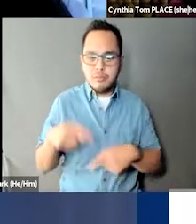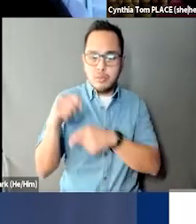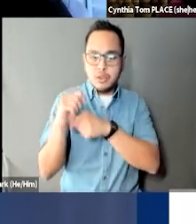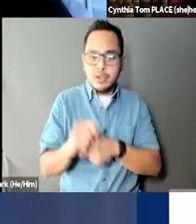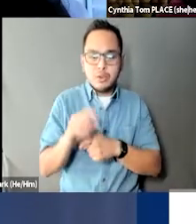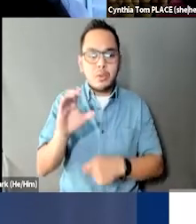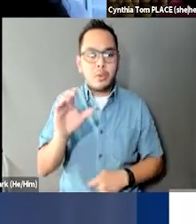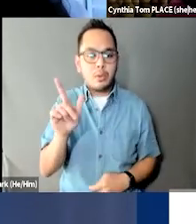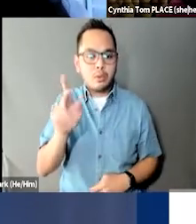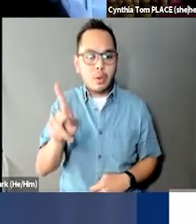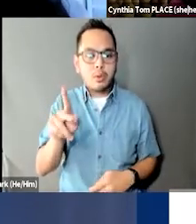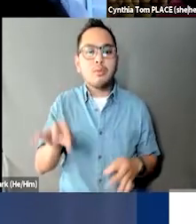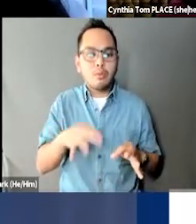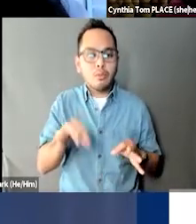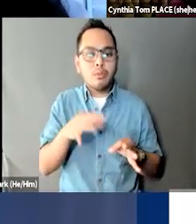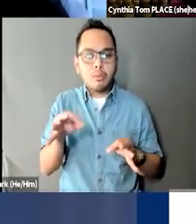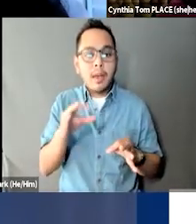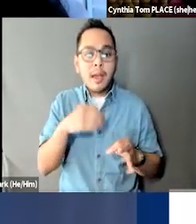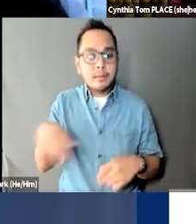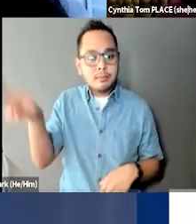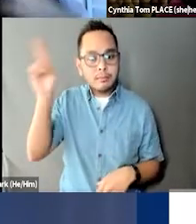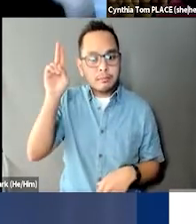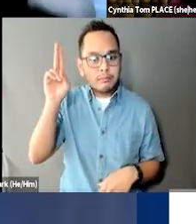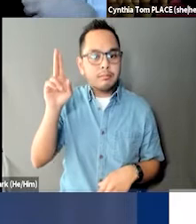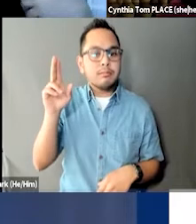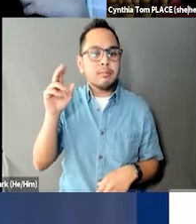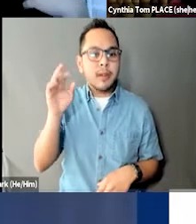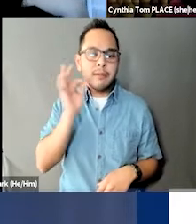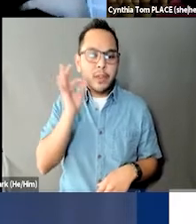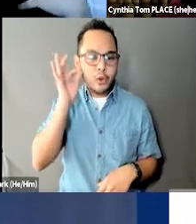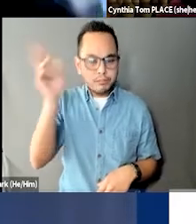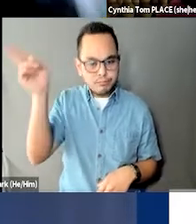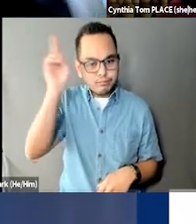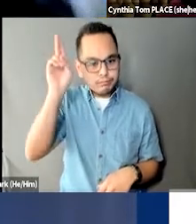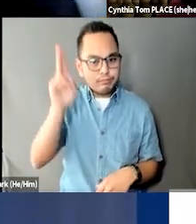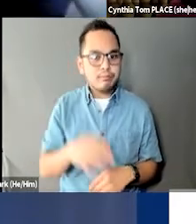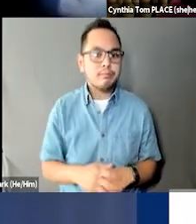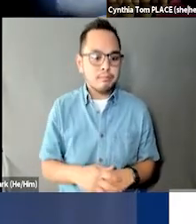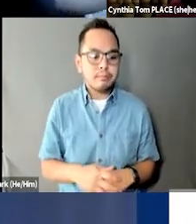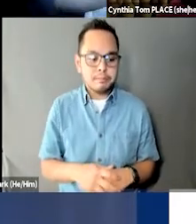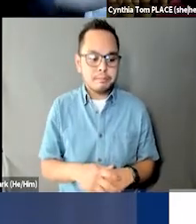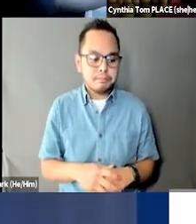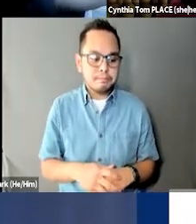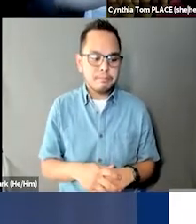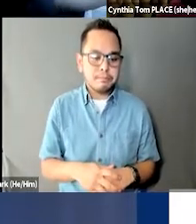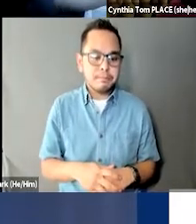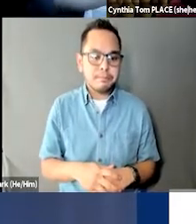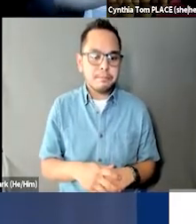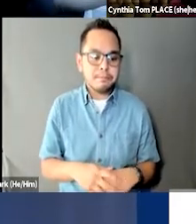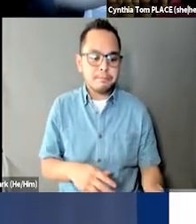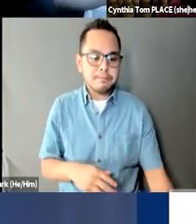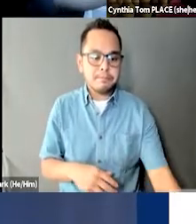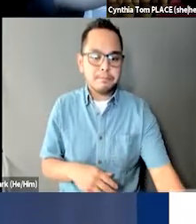cloak, of flax draped over her shoulder, and a single feather is in her hair.